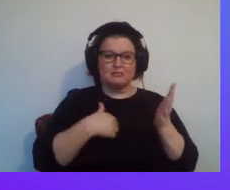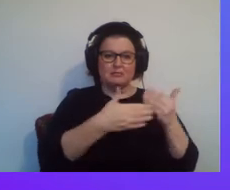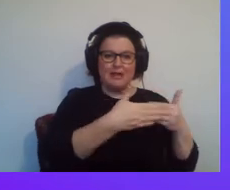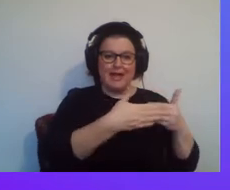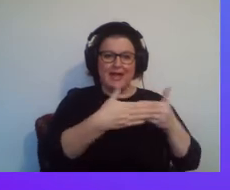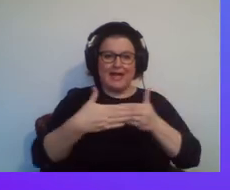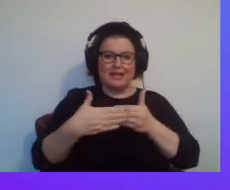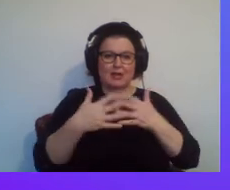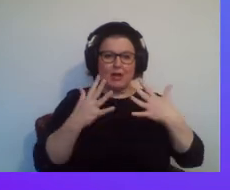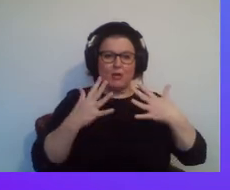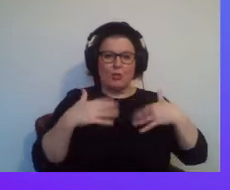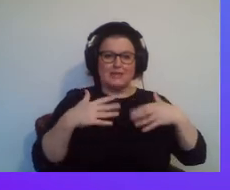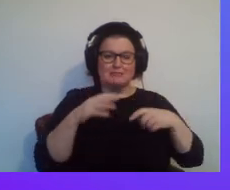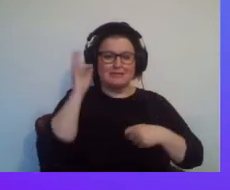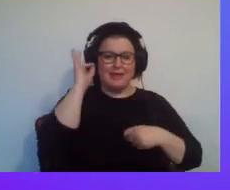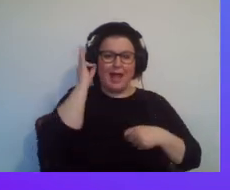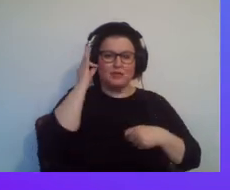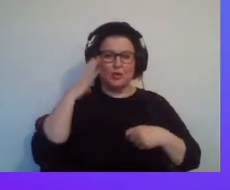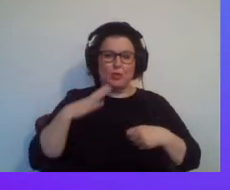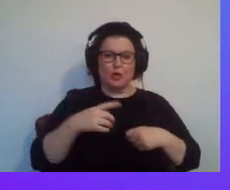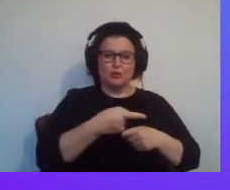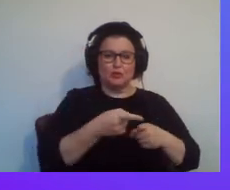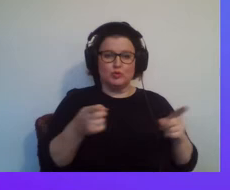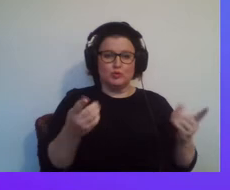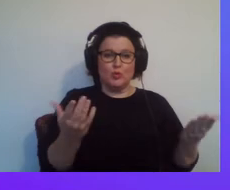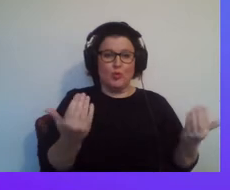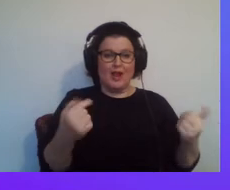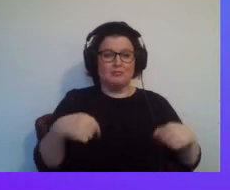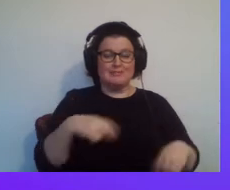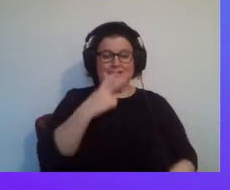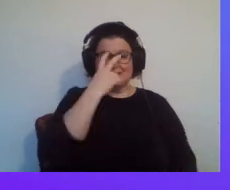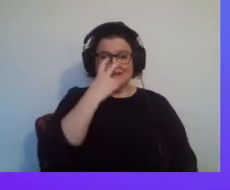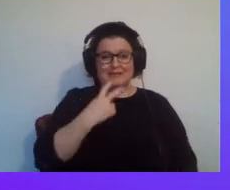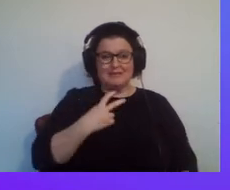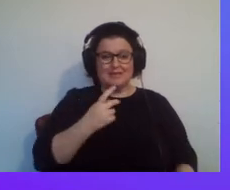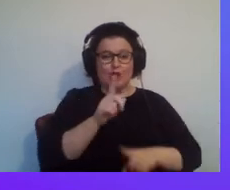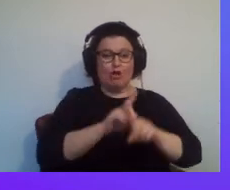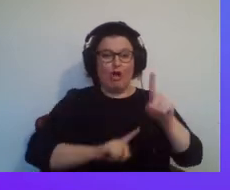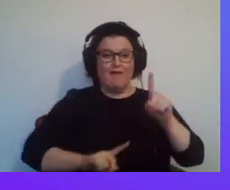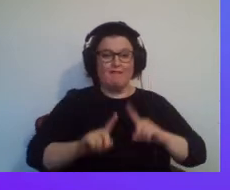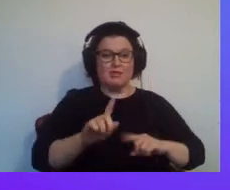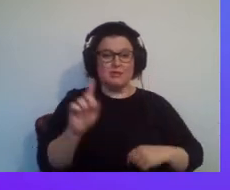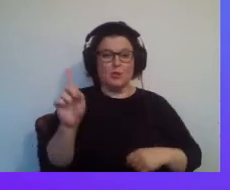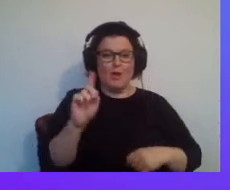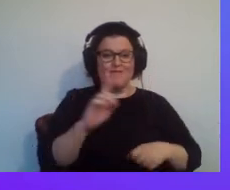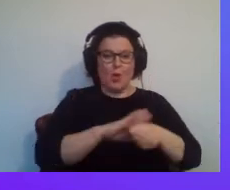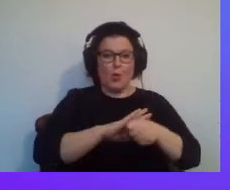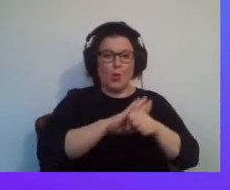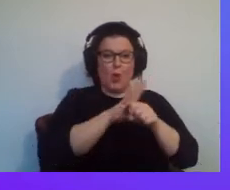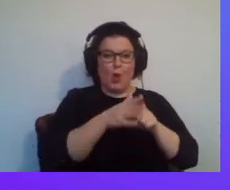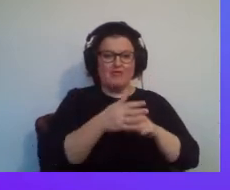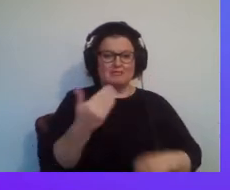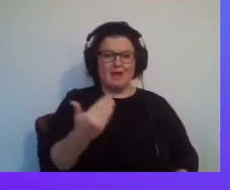online conference this evening on the COVID-19 vaccine. And we've built this as being an open